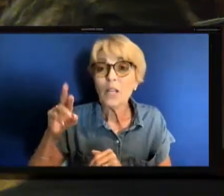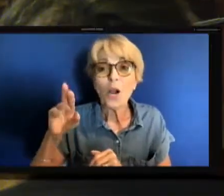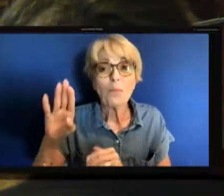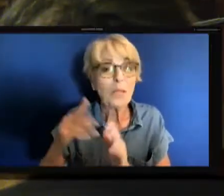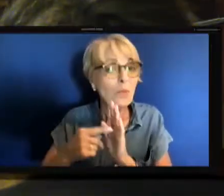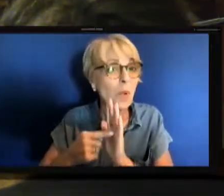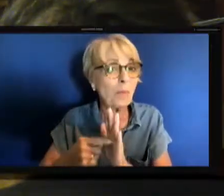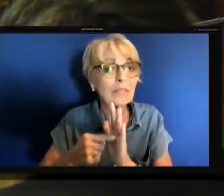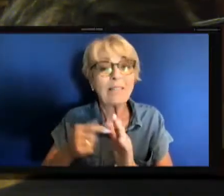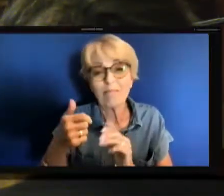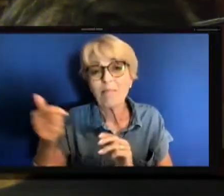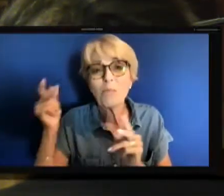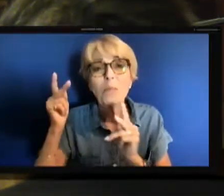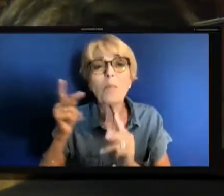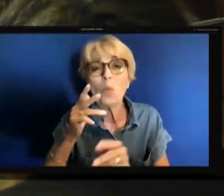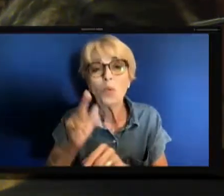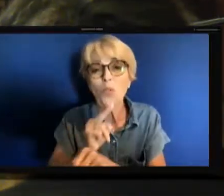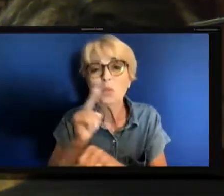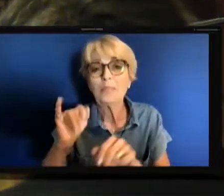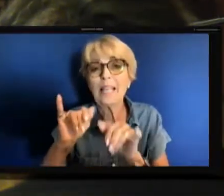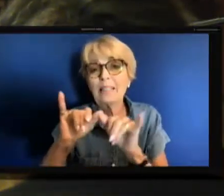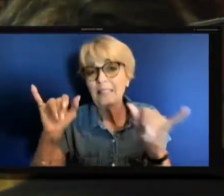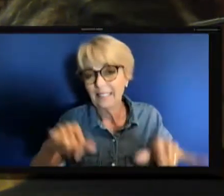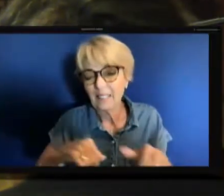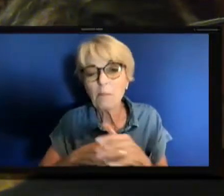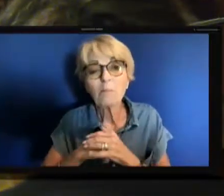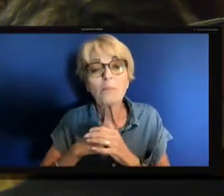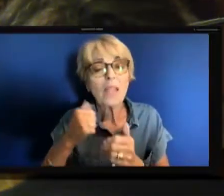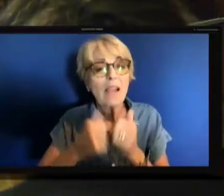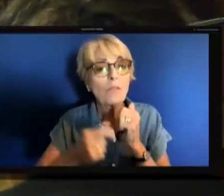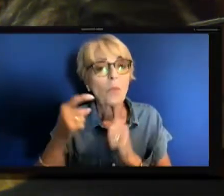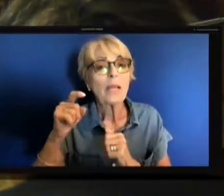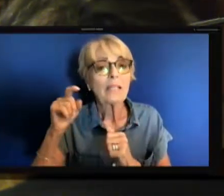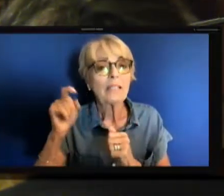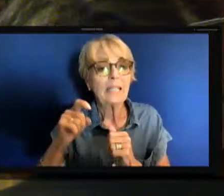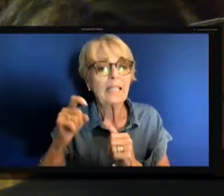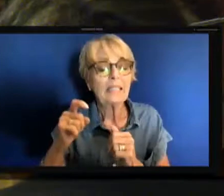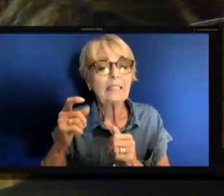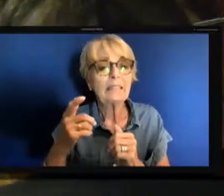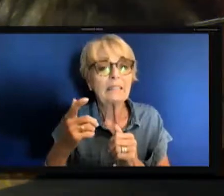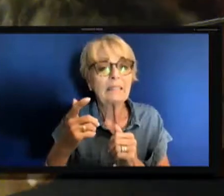like that, who would use that system. That everybody needs their voice to make sure that